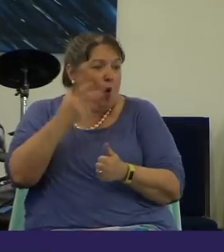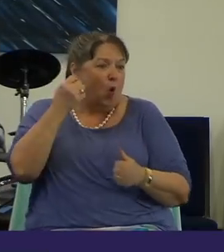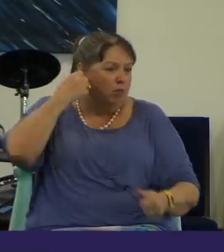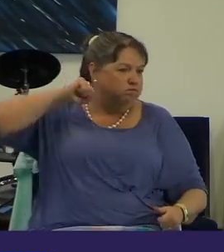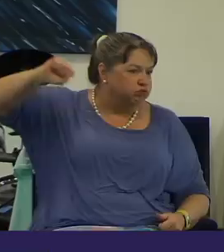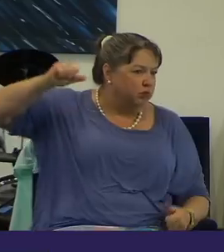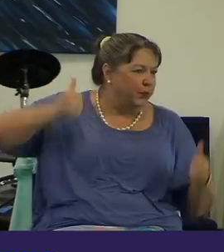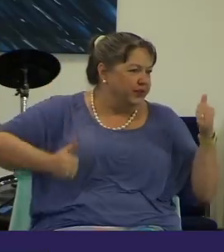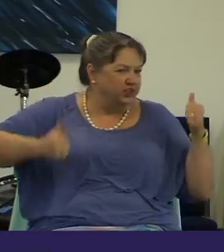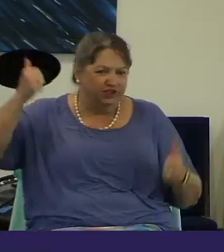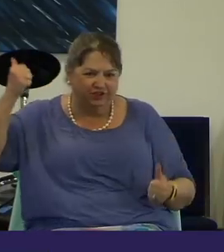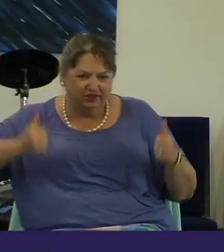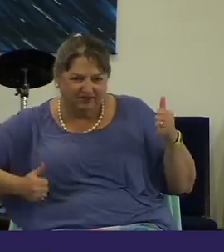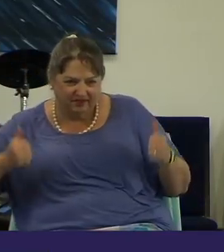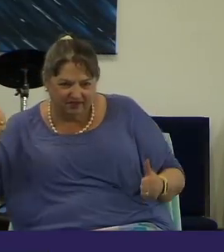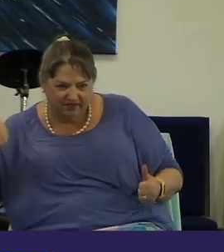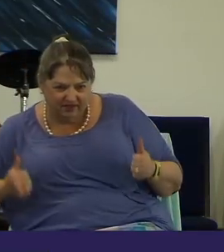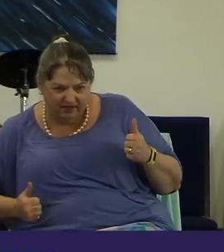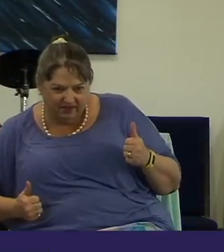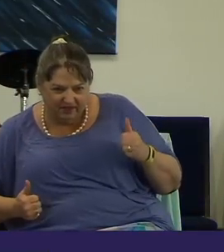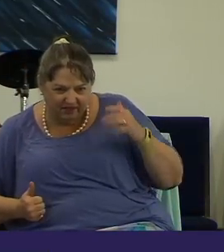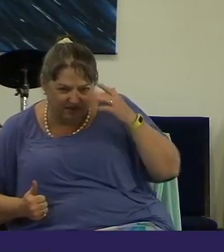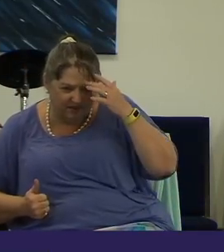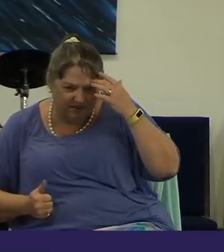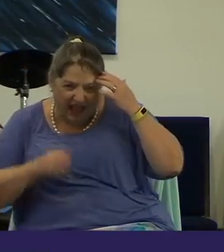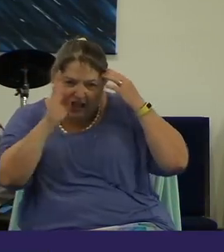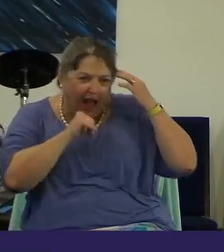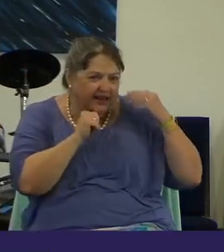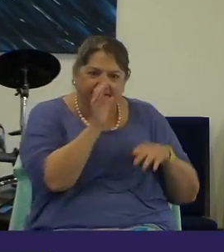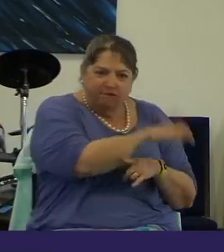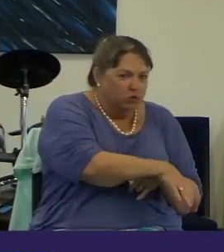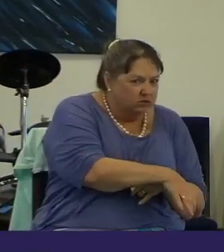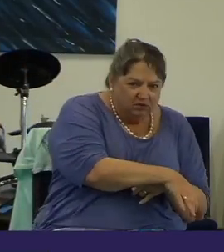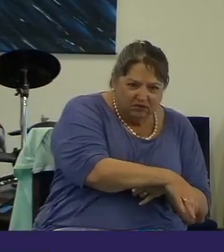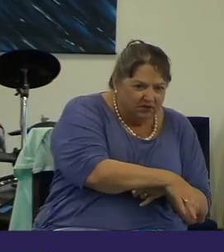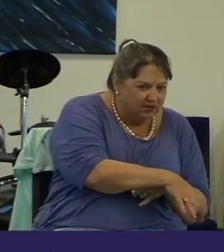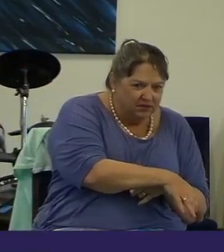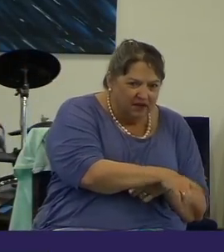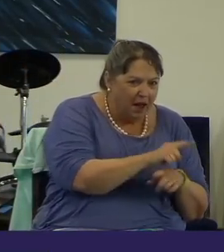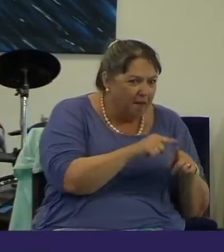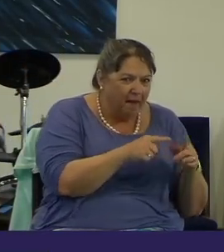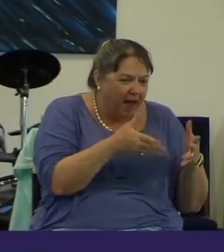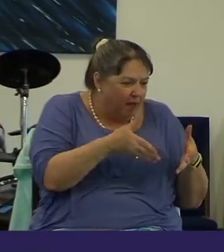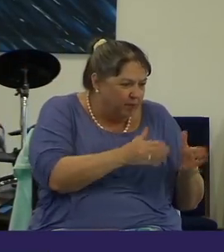the final word. And so sure enough, eventually one day,